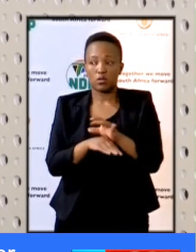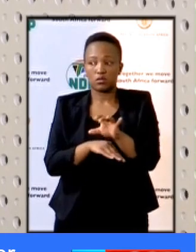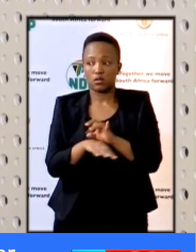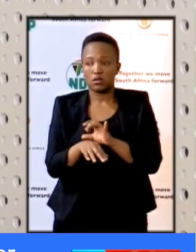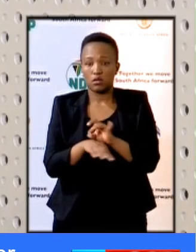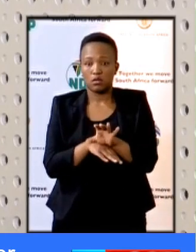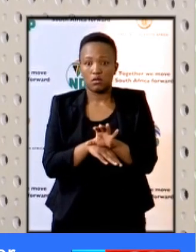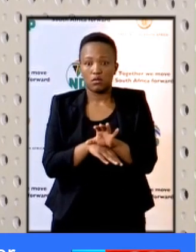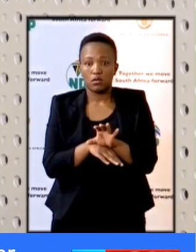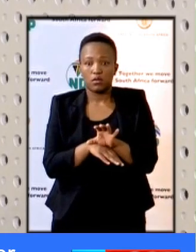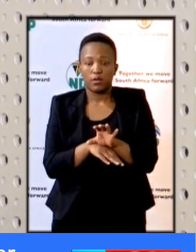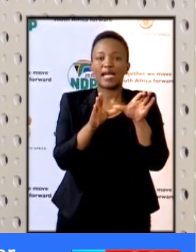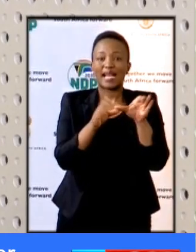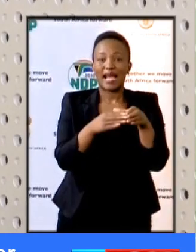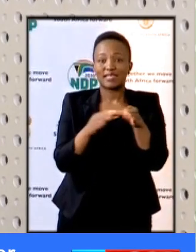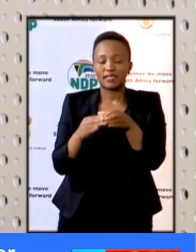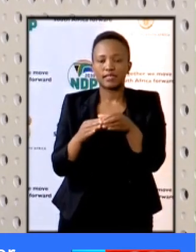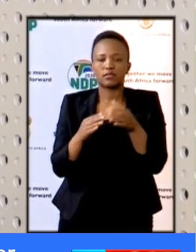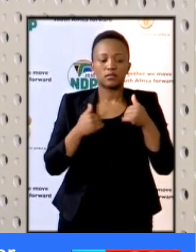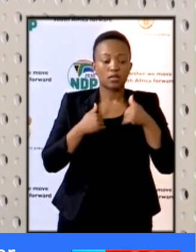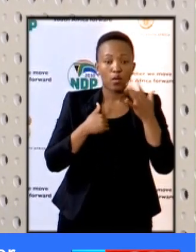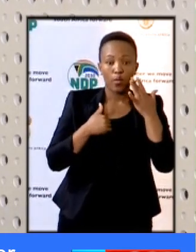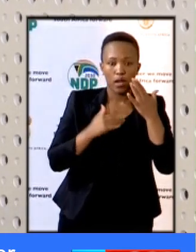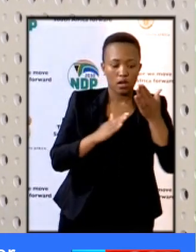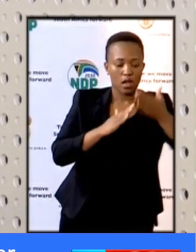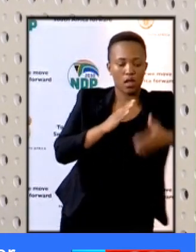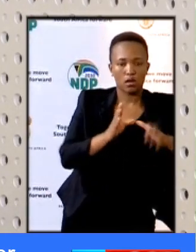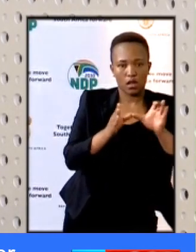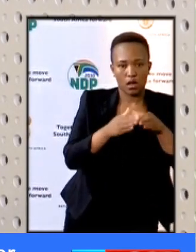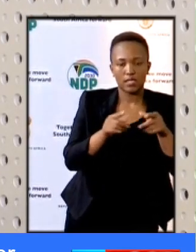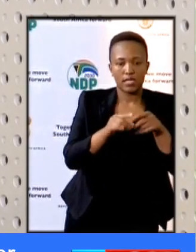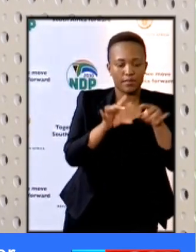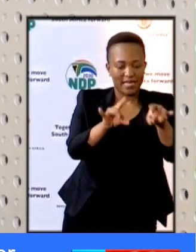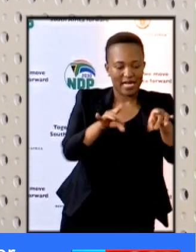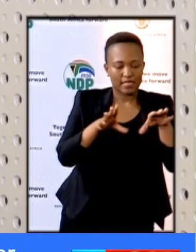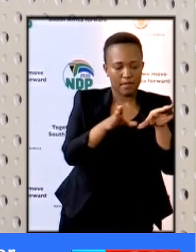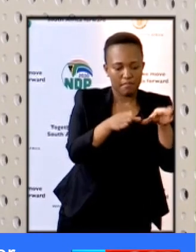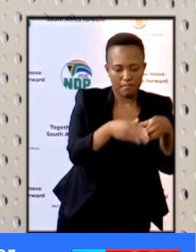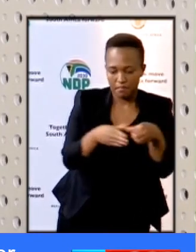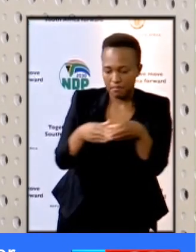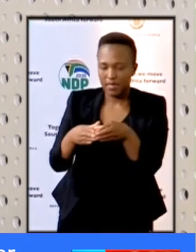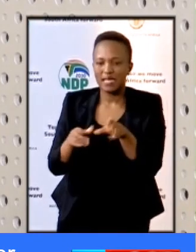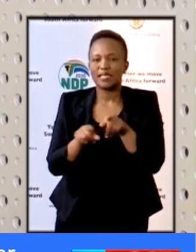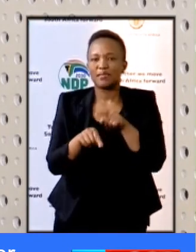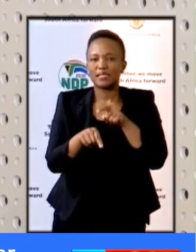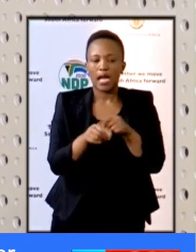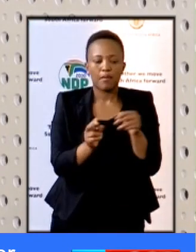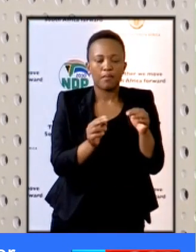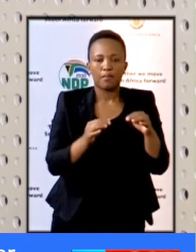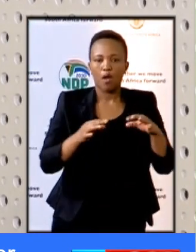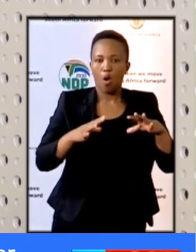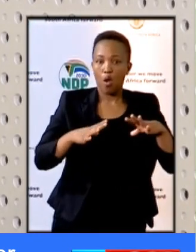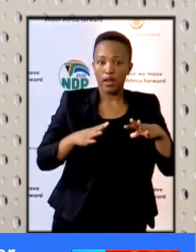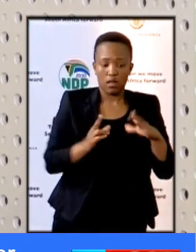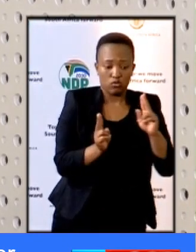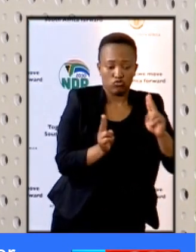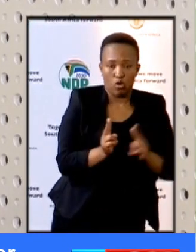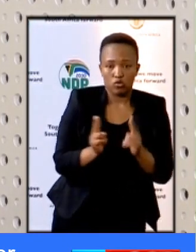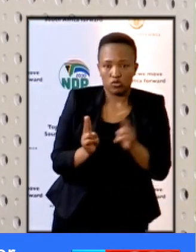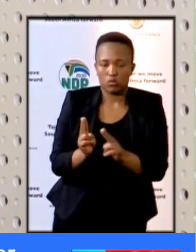stakeholders. The exam sessions, as well as the short recess period, will be released in due